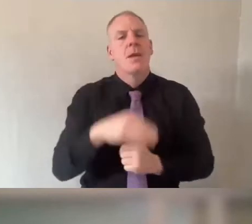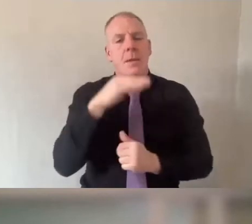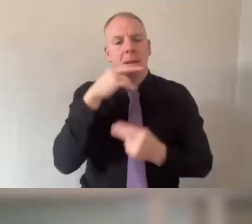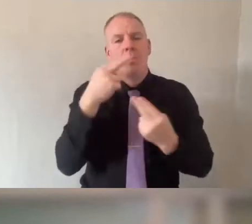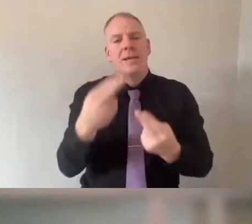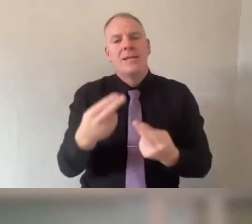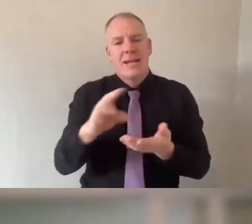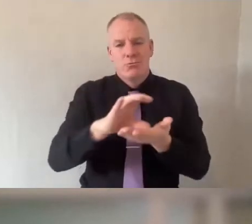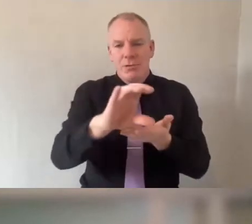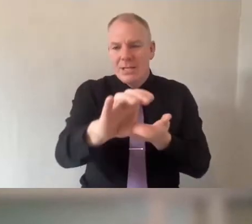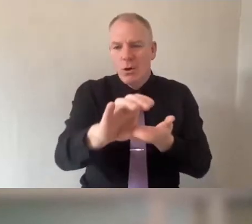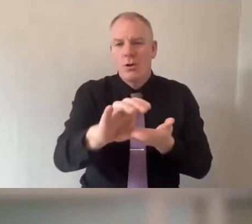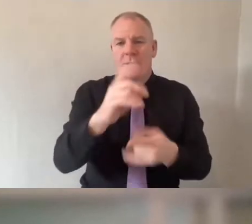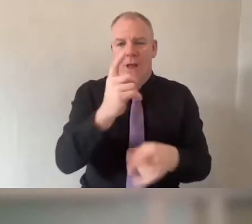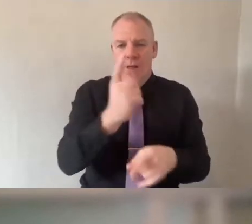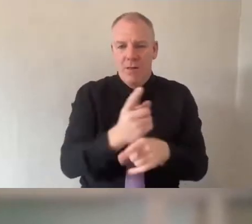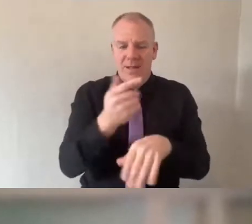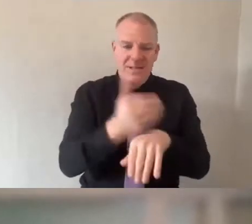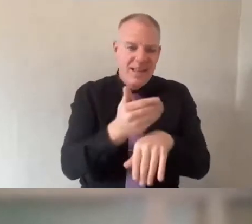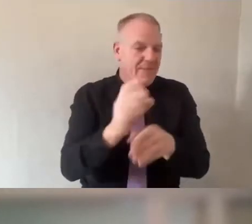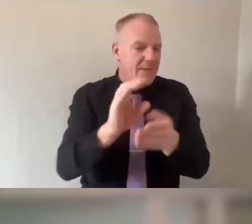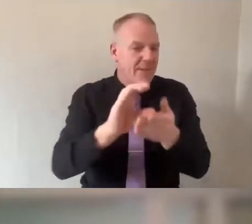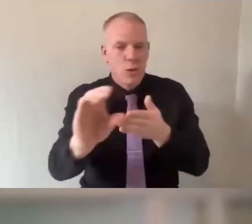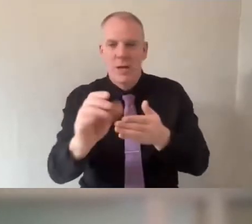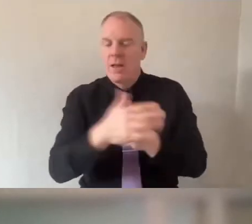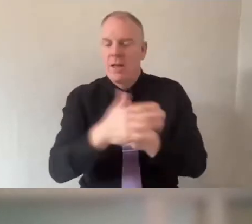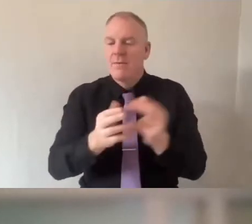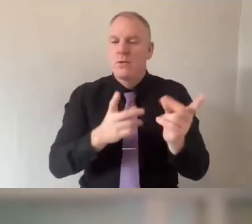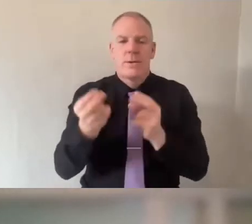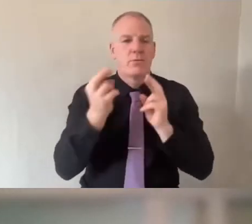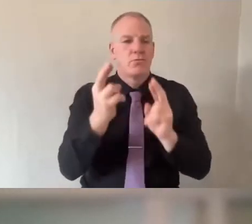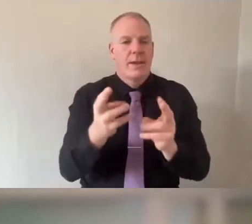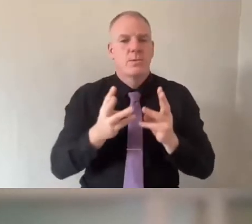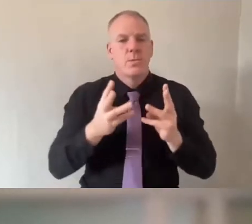It requires the right resource to take it forward in the right way.